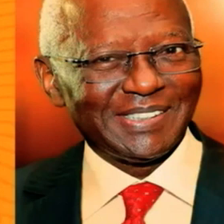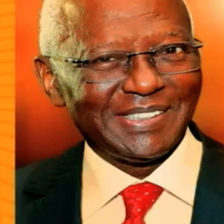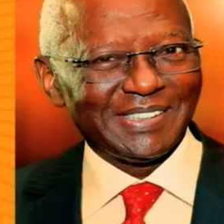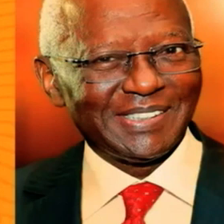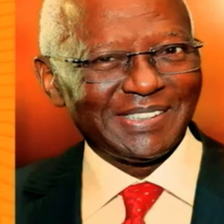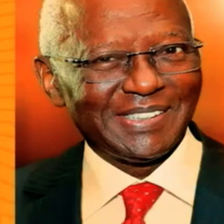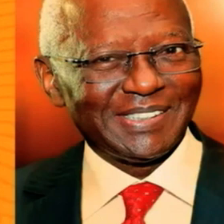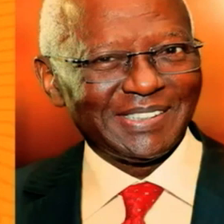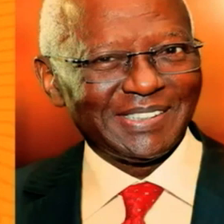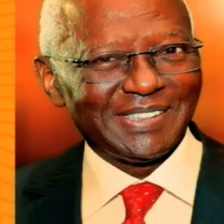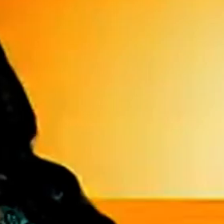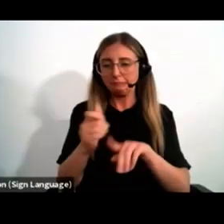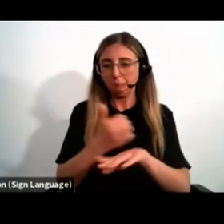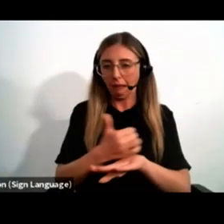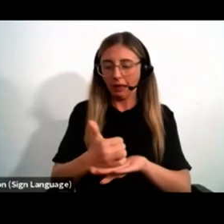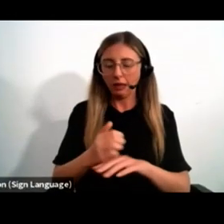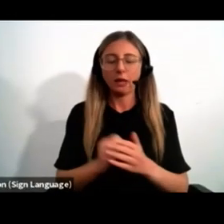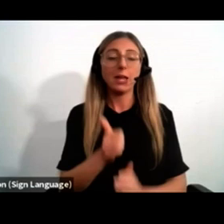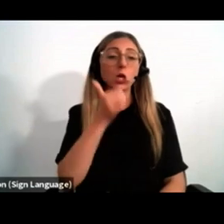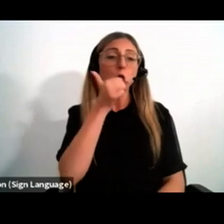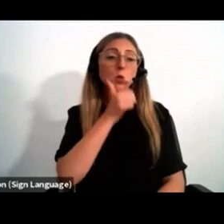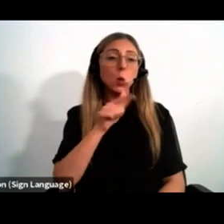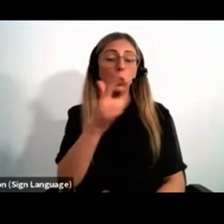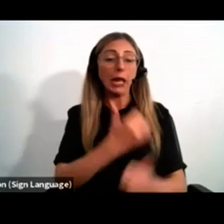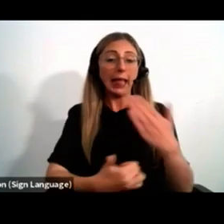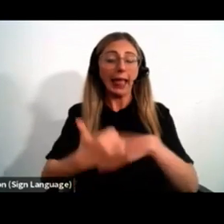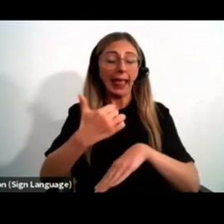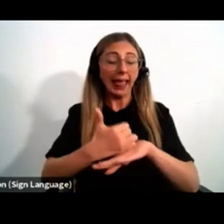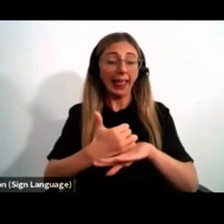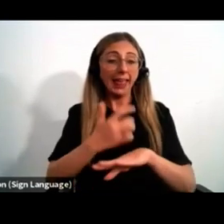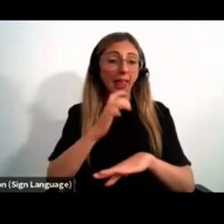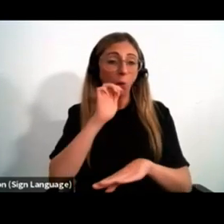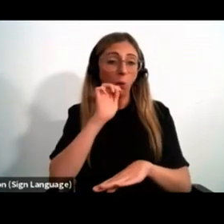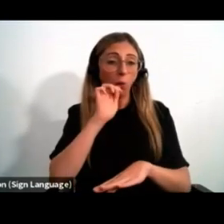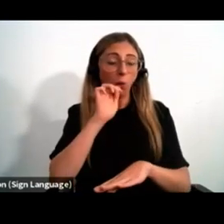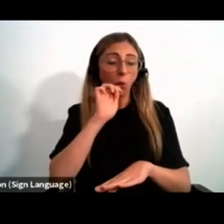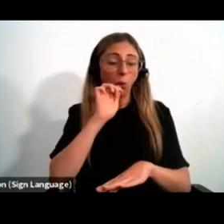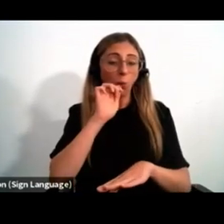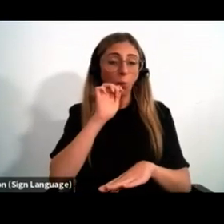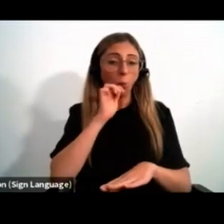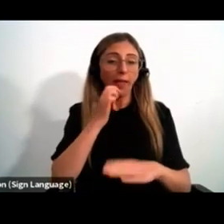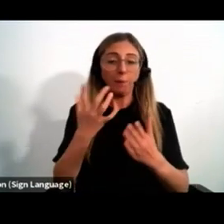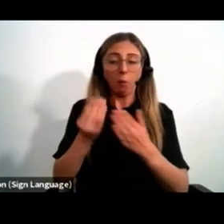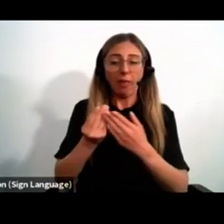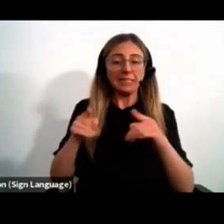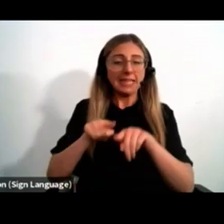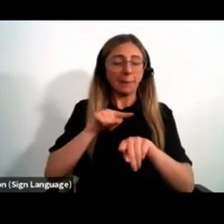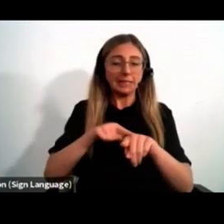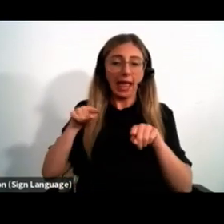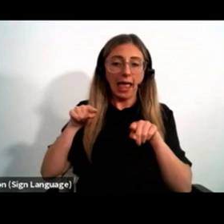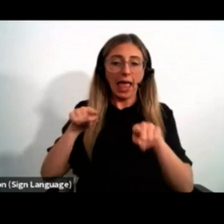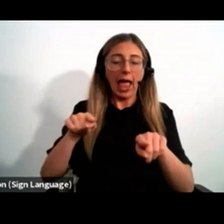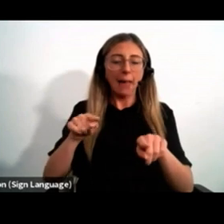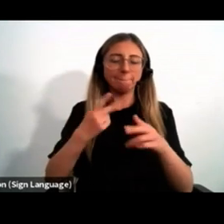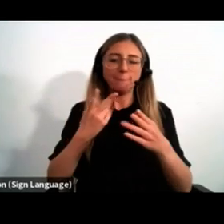Export Import Bank. Now, usually this event is held on the sidelines of the World Bank meetings over a